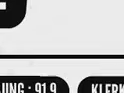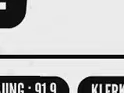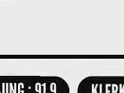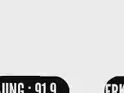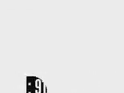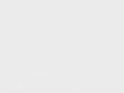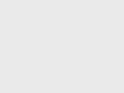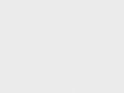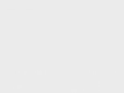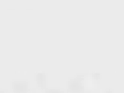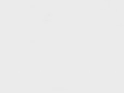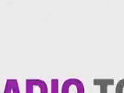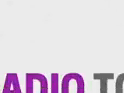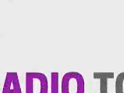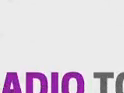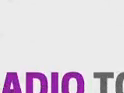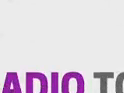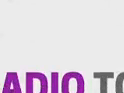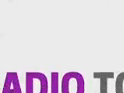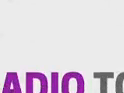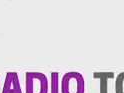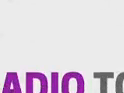Local Governance,